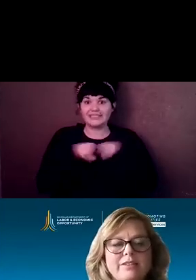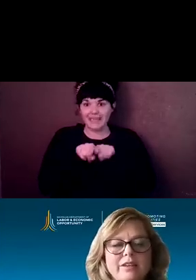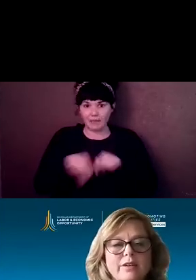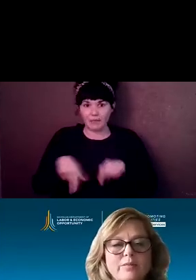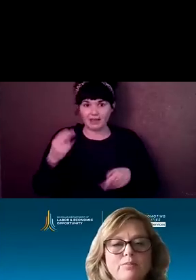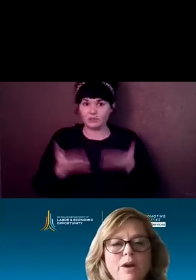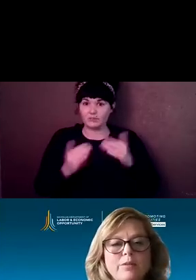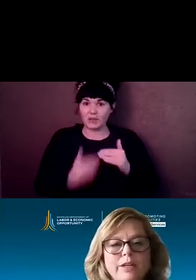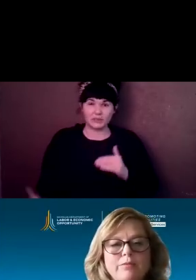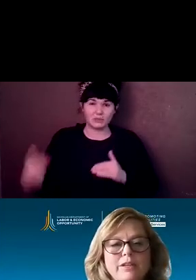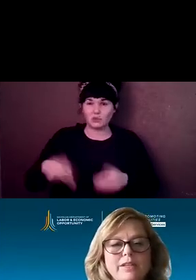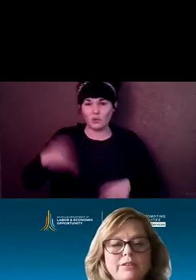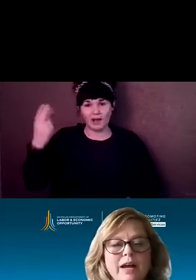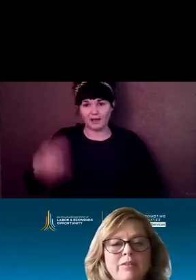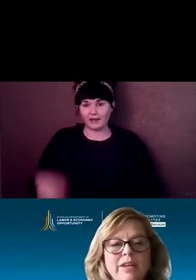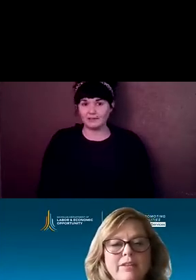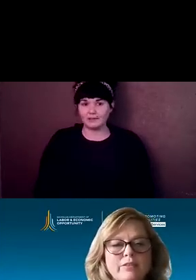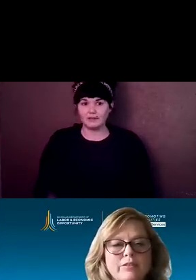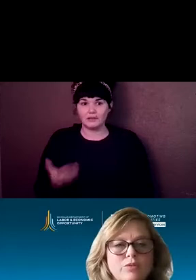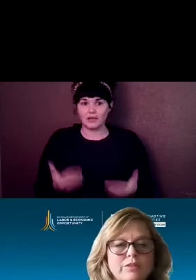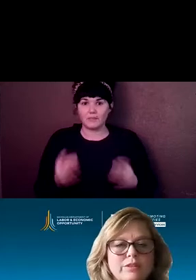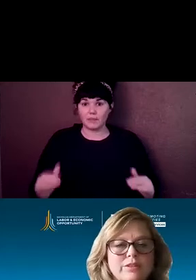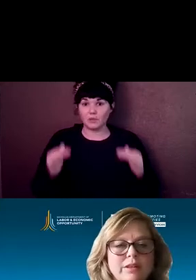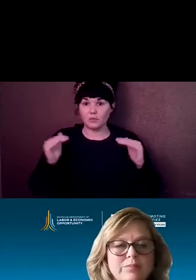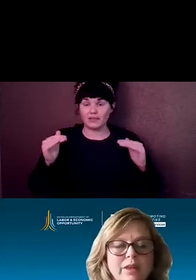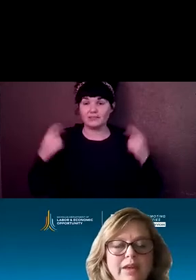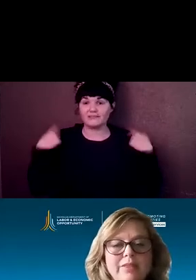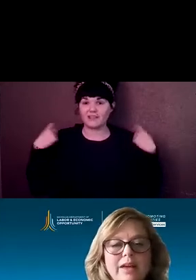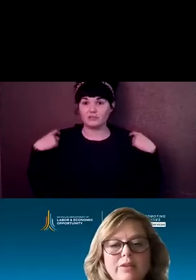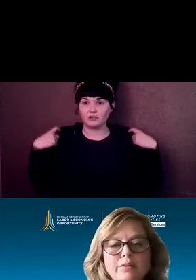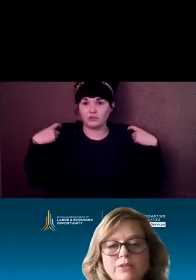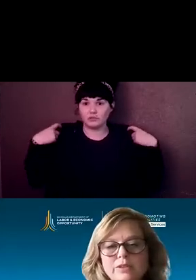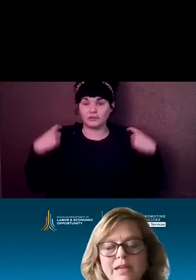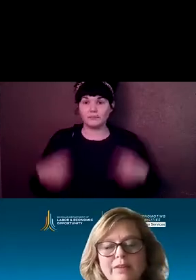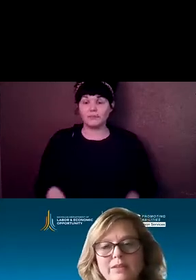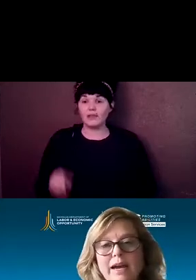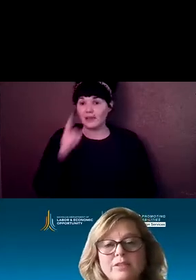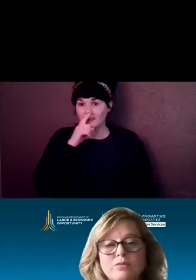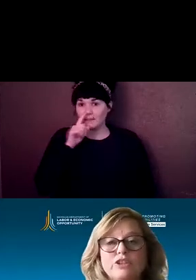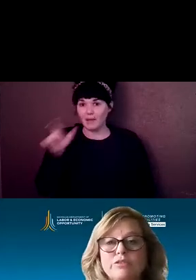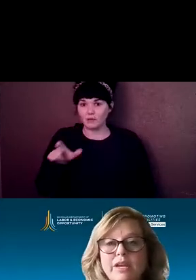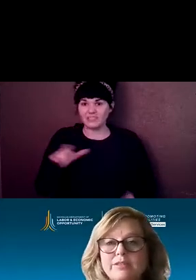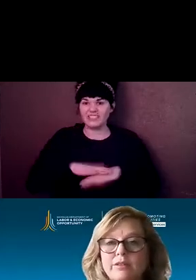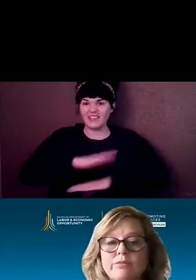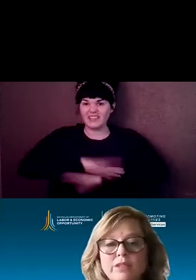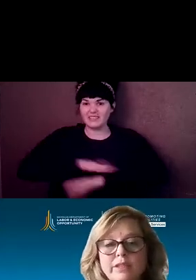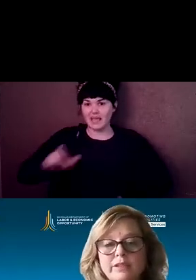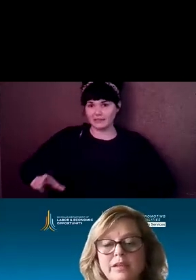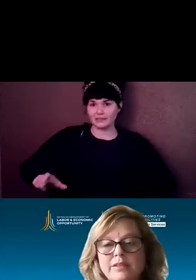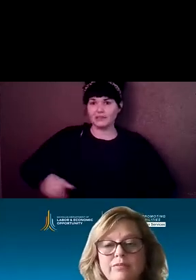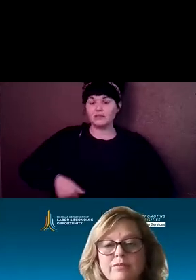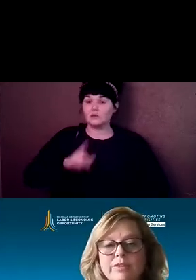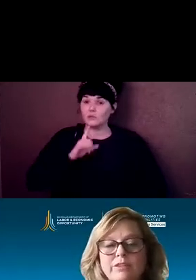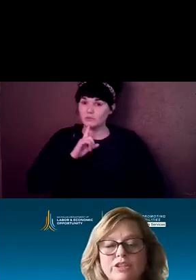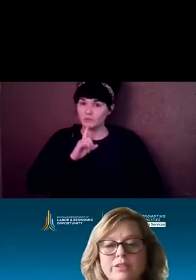and probably raising or elevating those shoulders. And then the mouse is on the desk, which creates a really